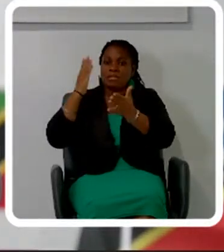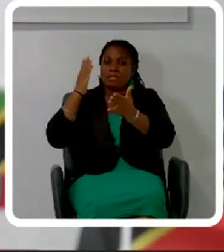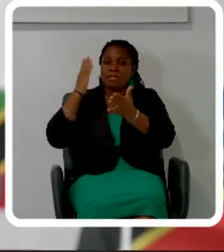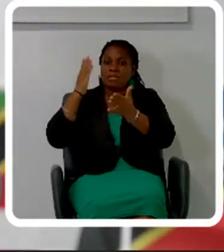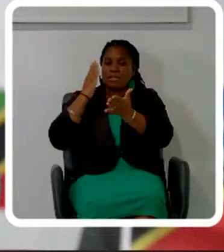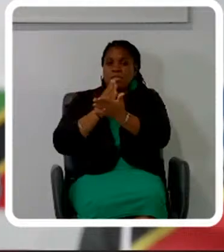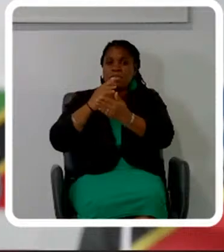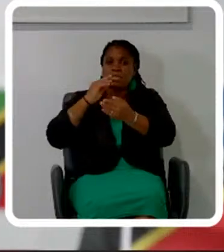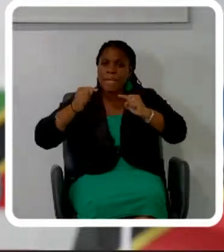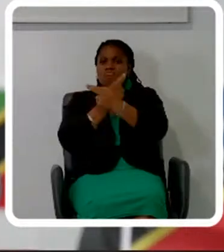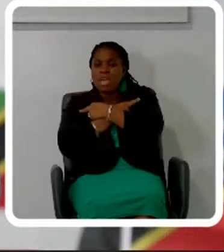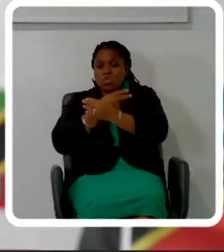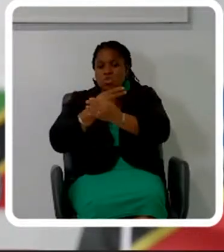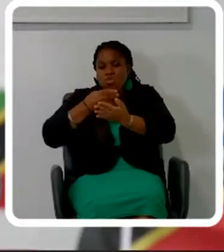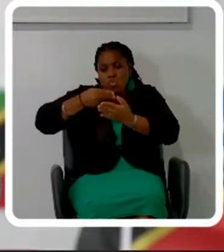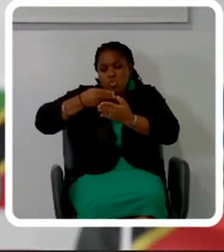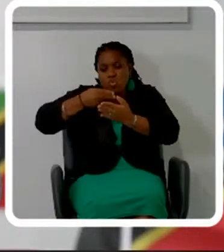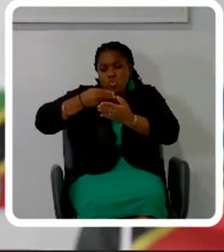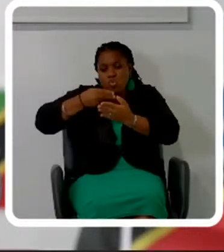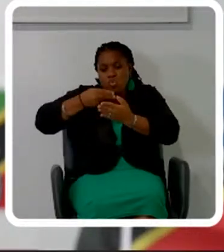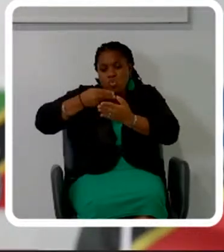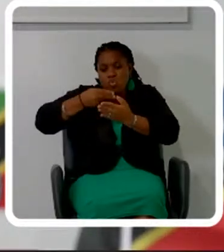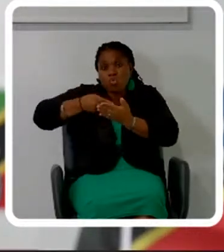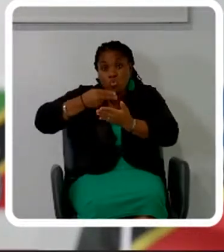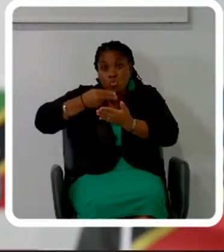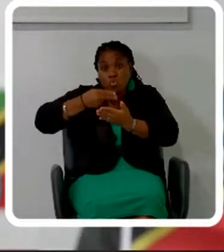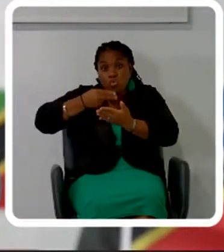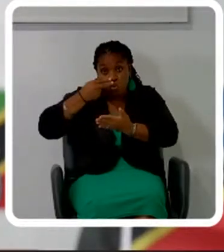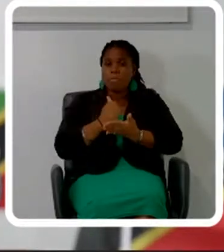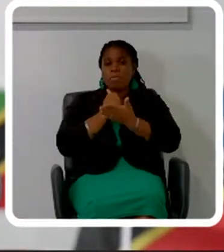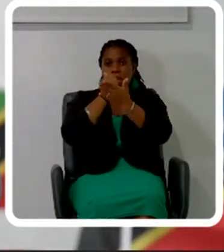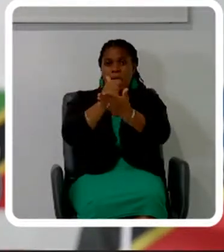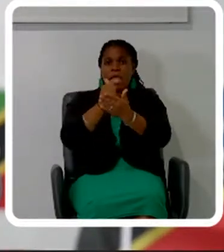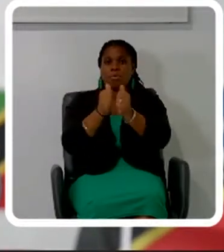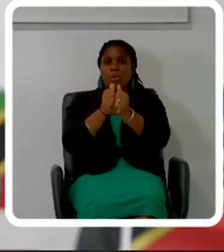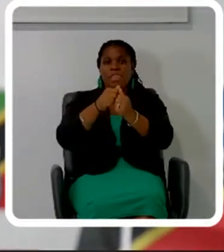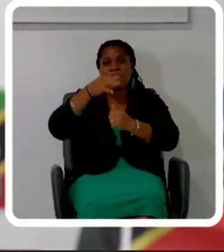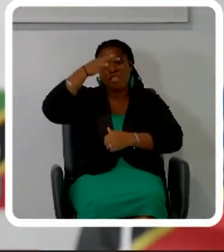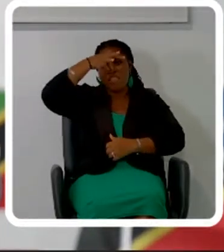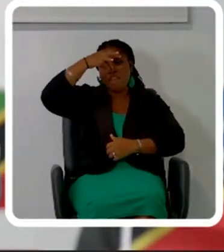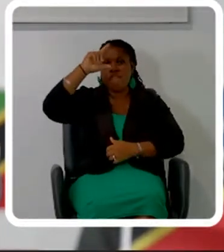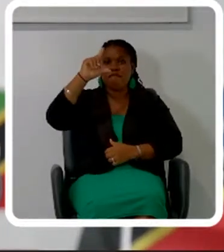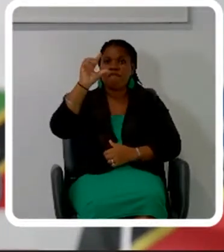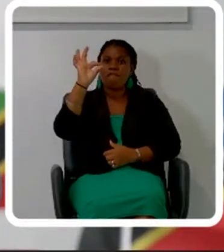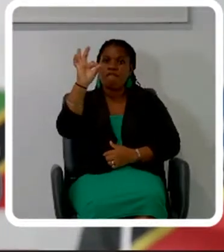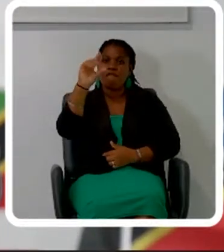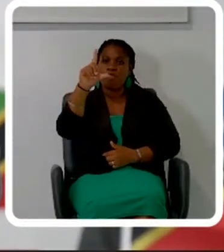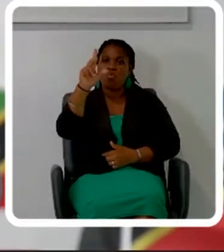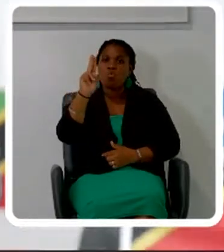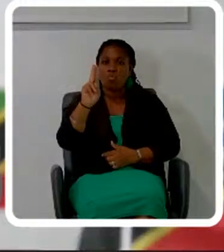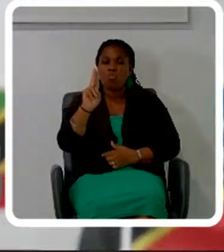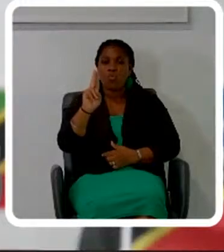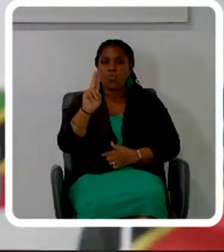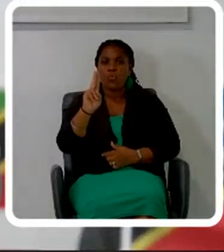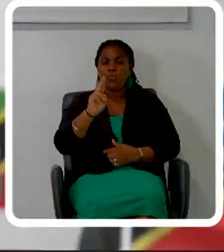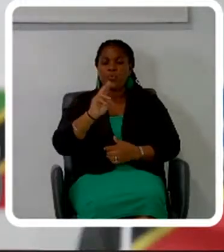Those things are still important to deal with the flu because it's mainly to deal with the